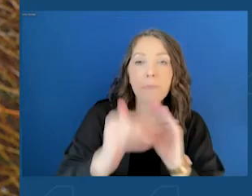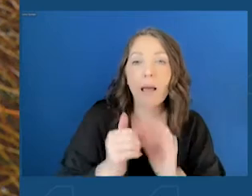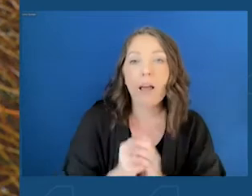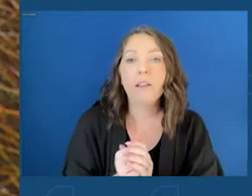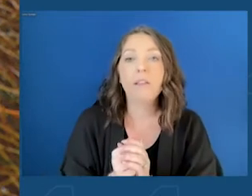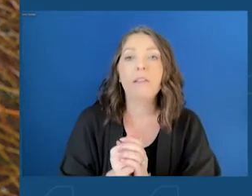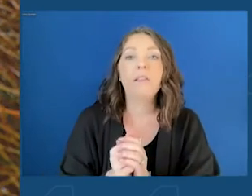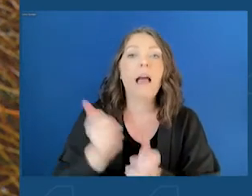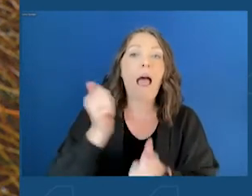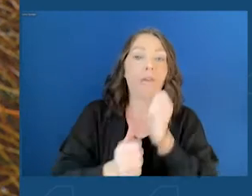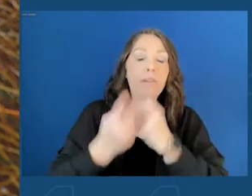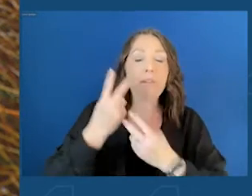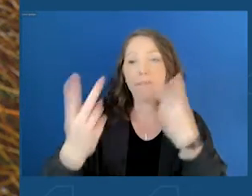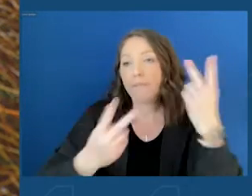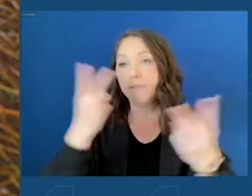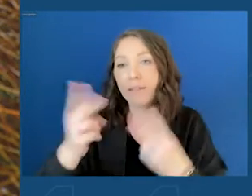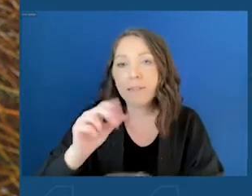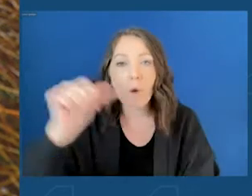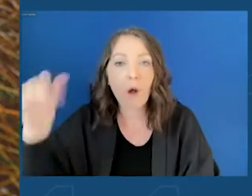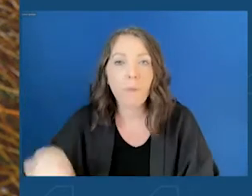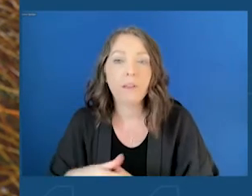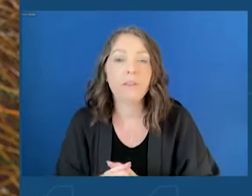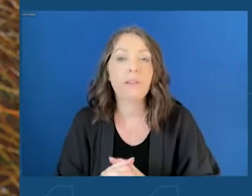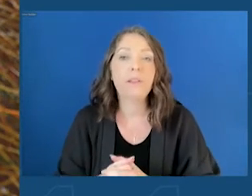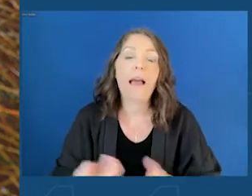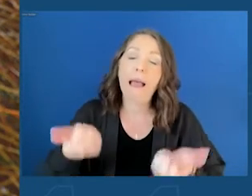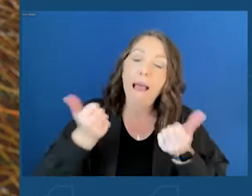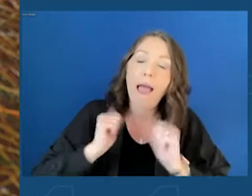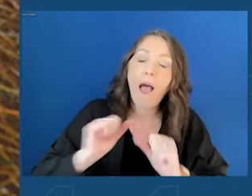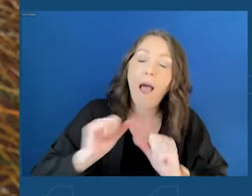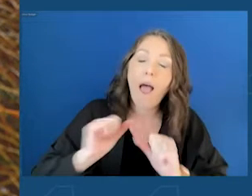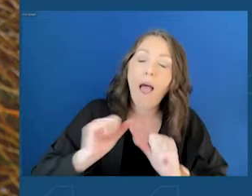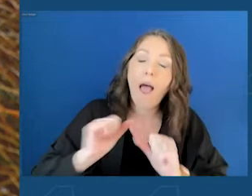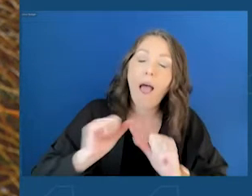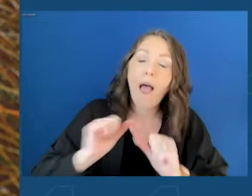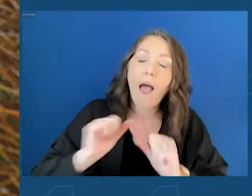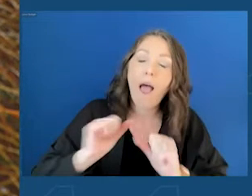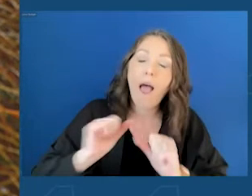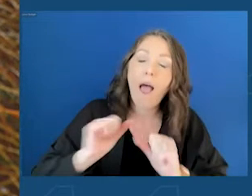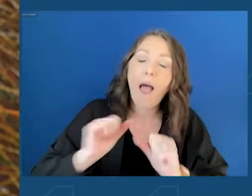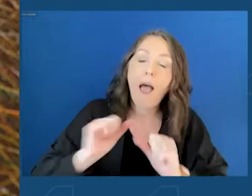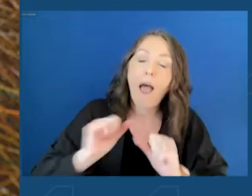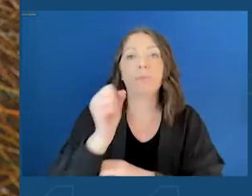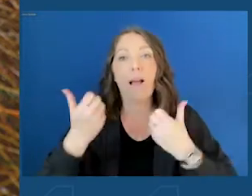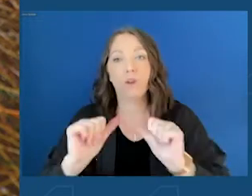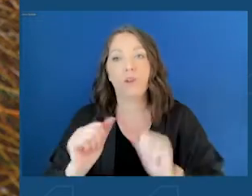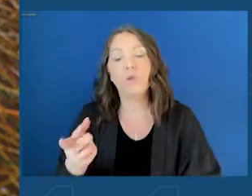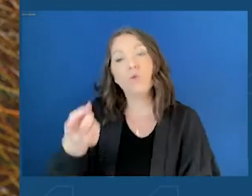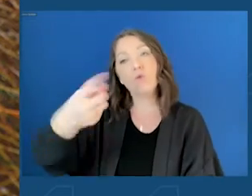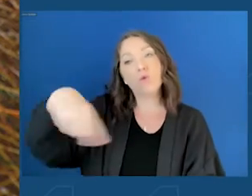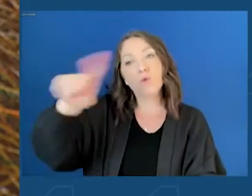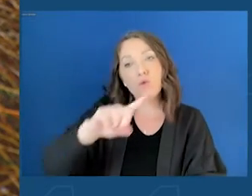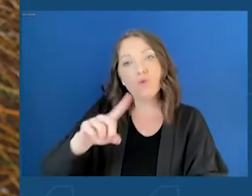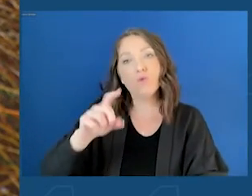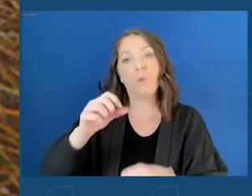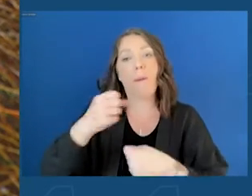to Albany, every lobbying effort. You are the ones that got this done, so thank you. Big round of